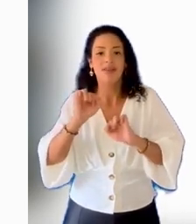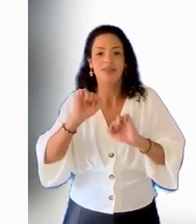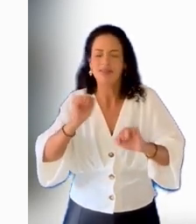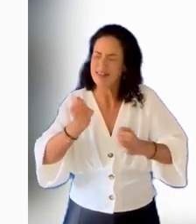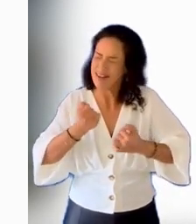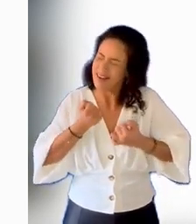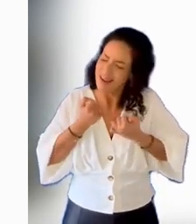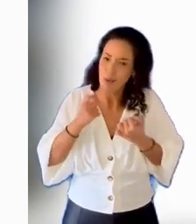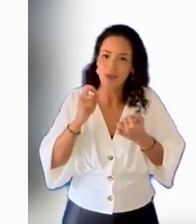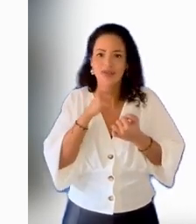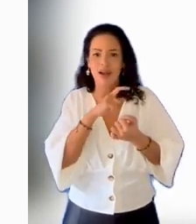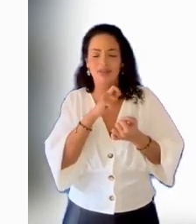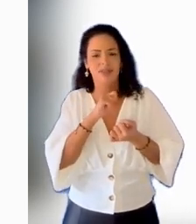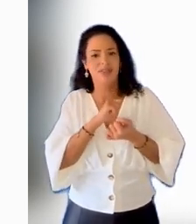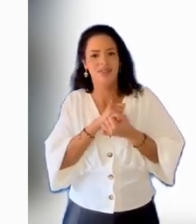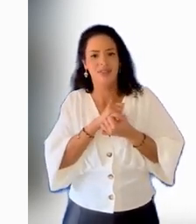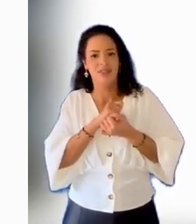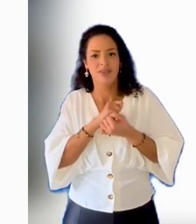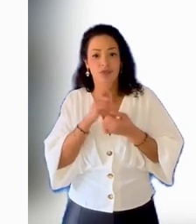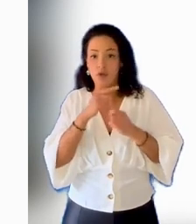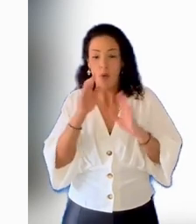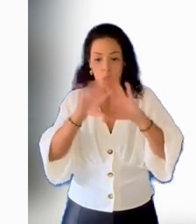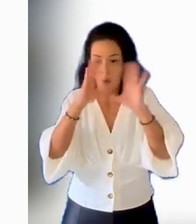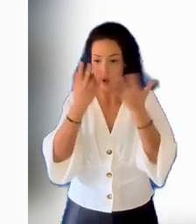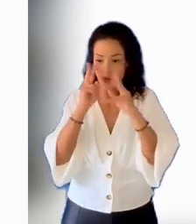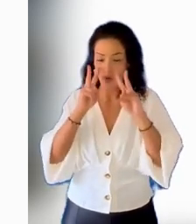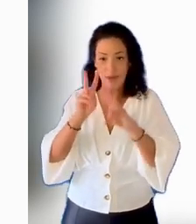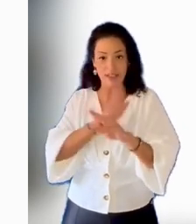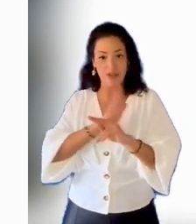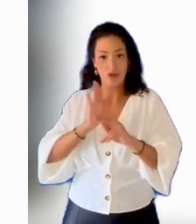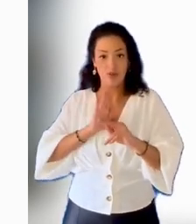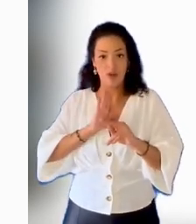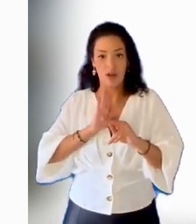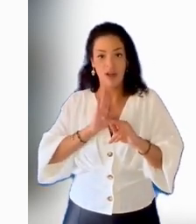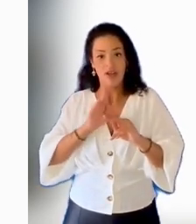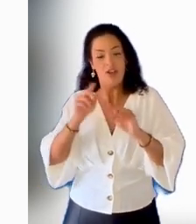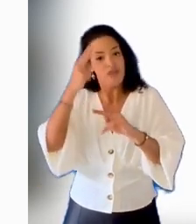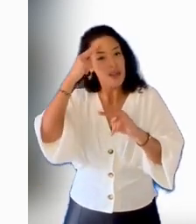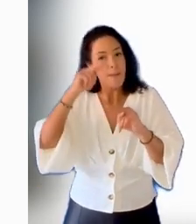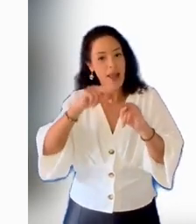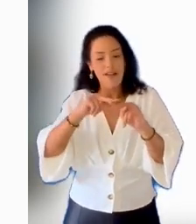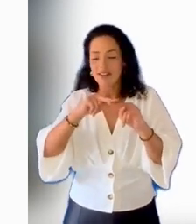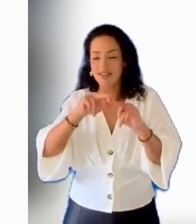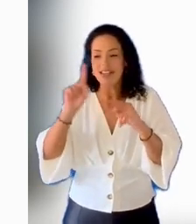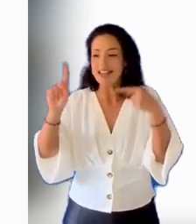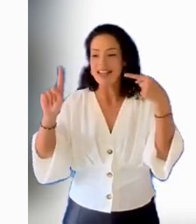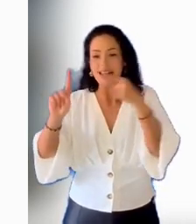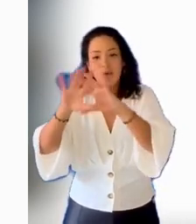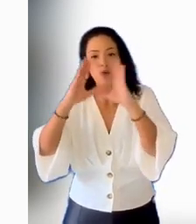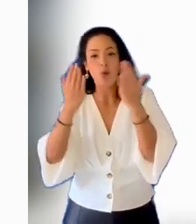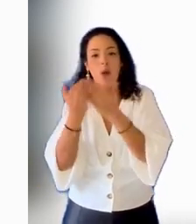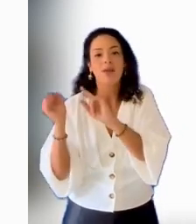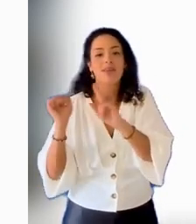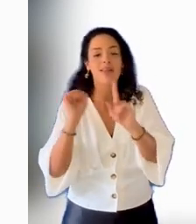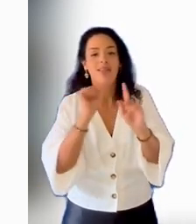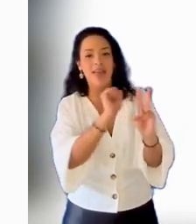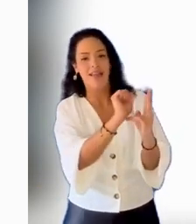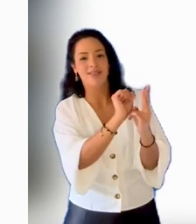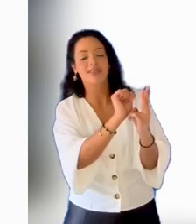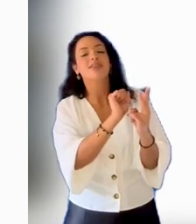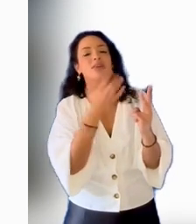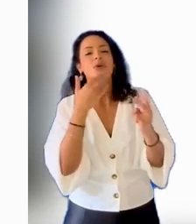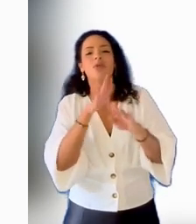alone, writing, "To the world he was a soldier, to us he was our world." When we slow down to look and